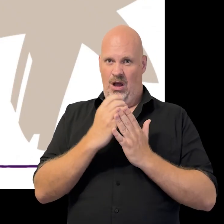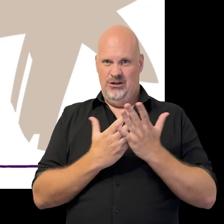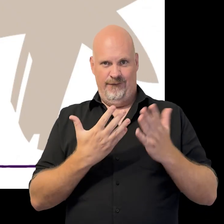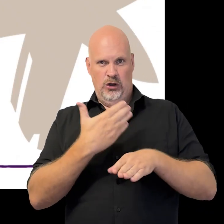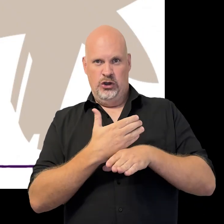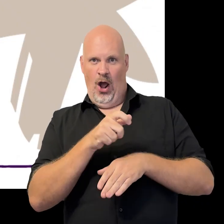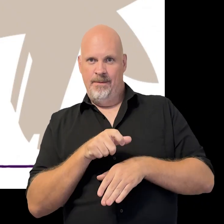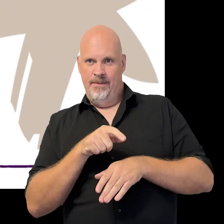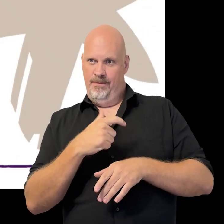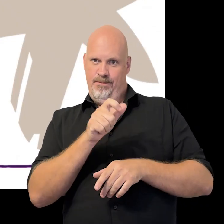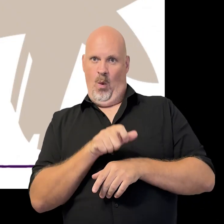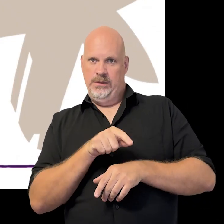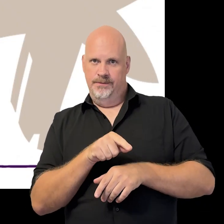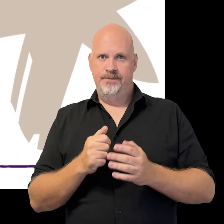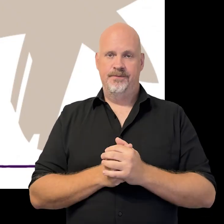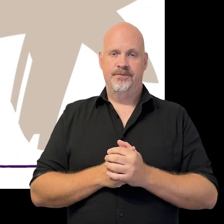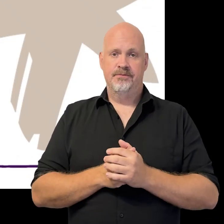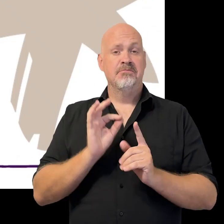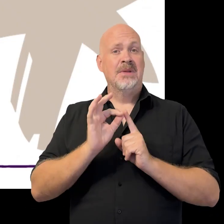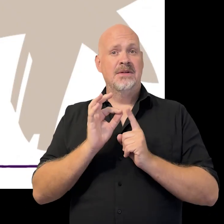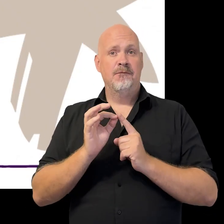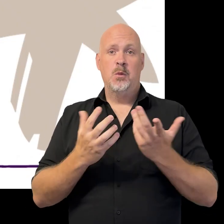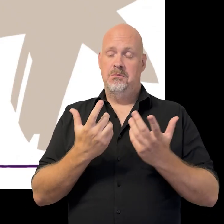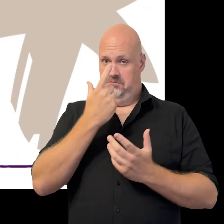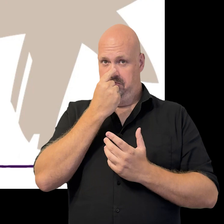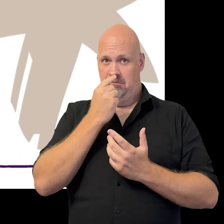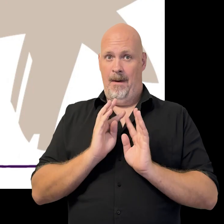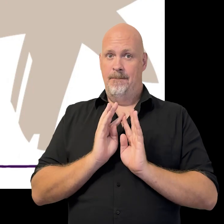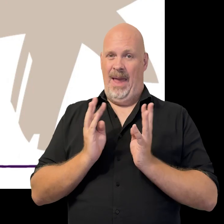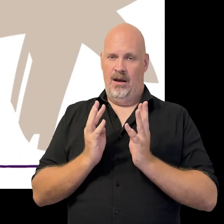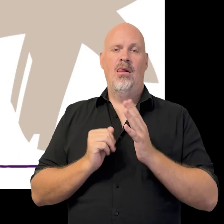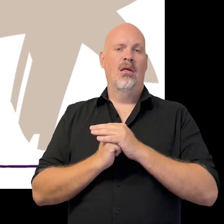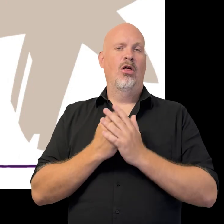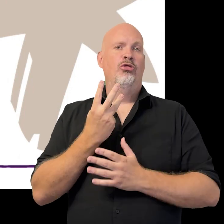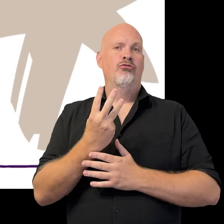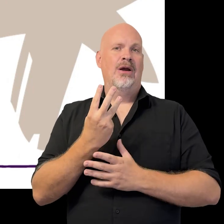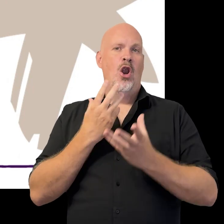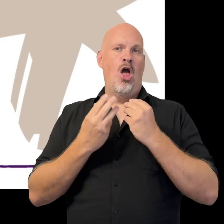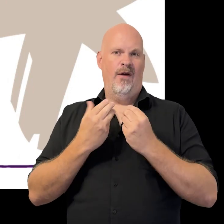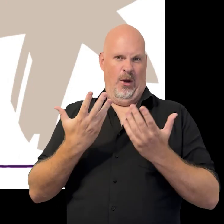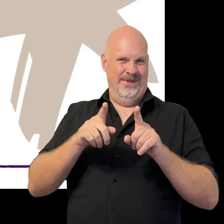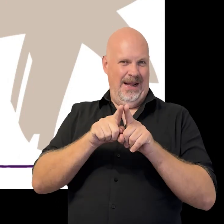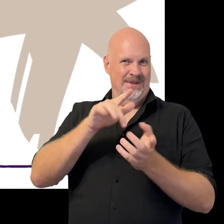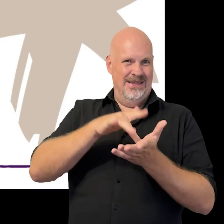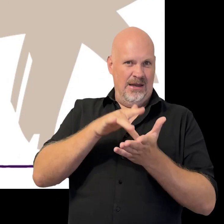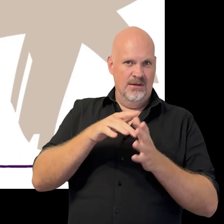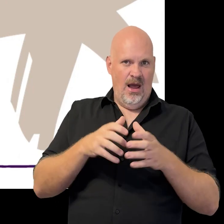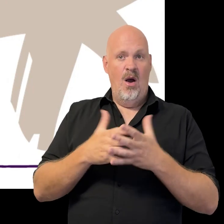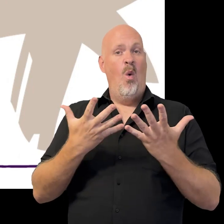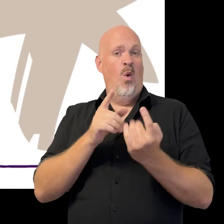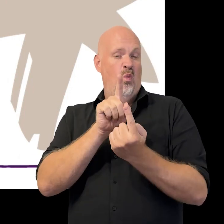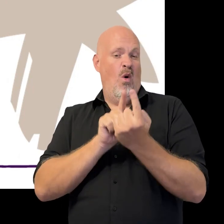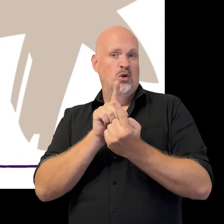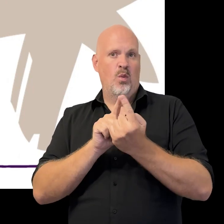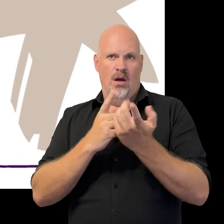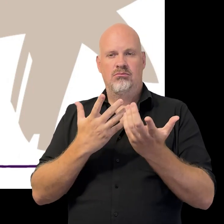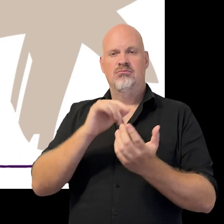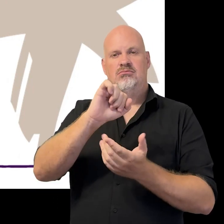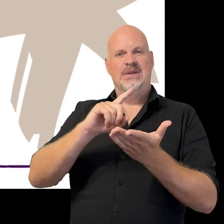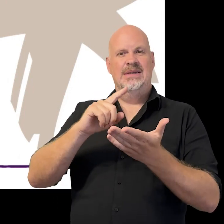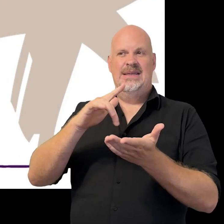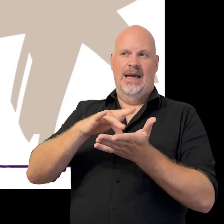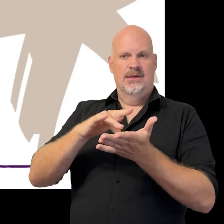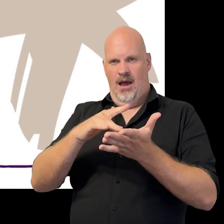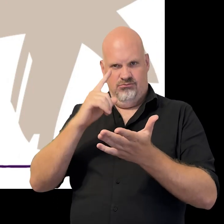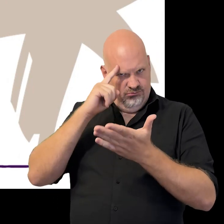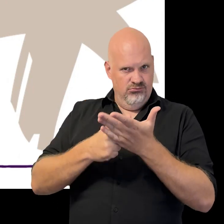what the business problem might be. As a reference, purpose of that is to set the